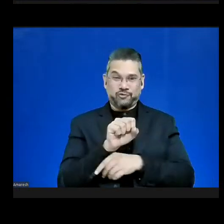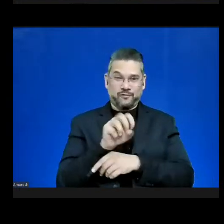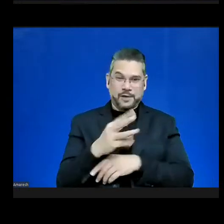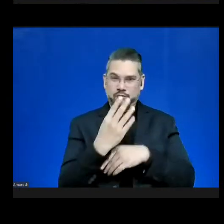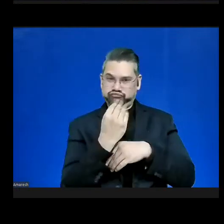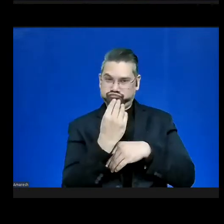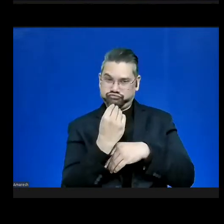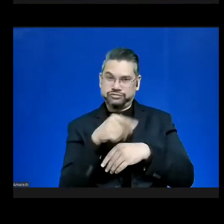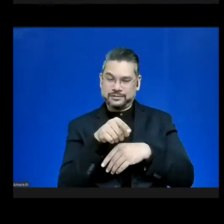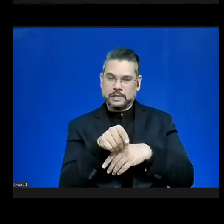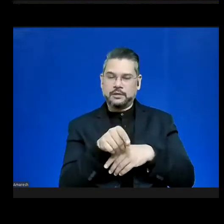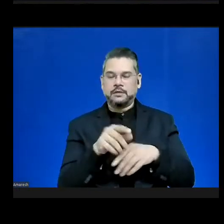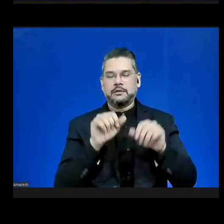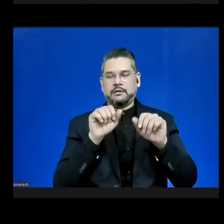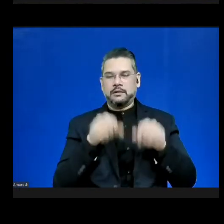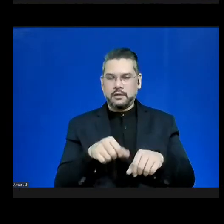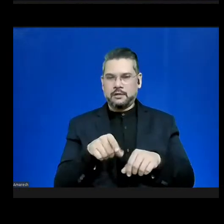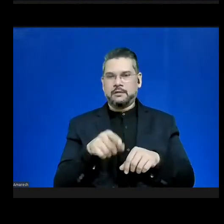it properly.